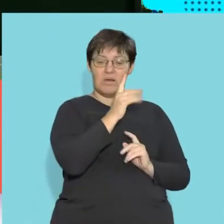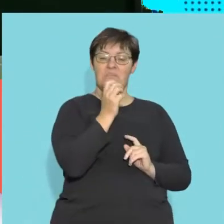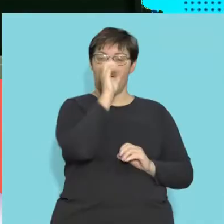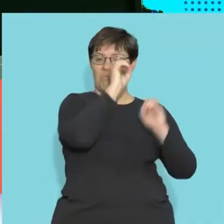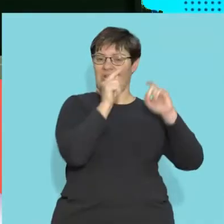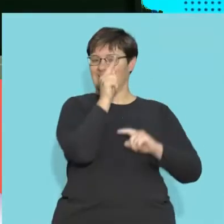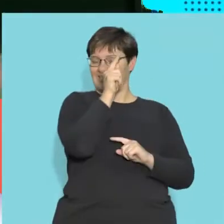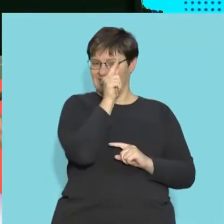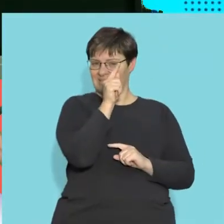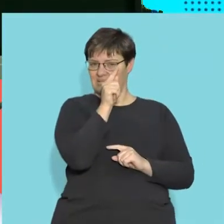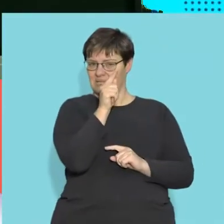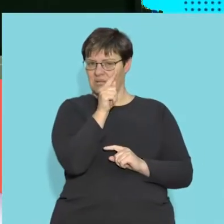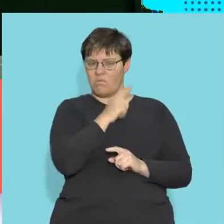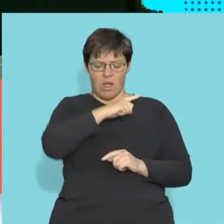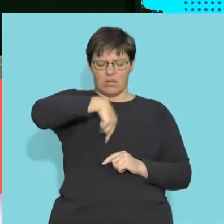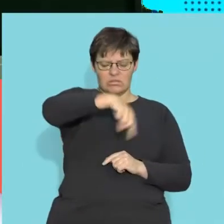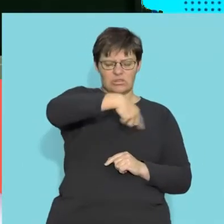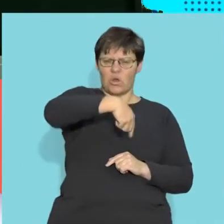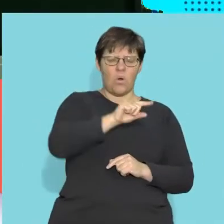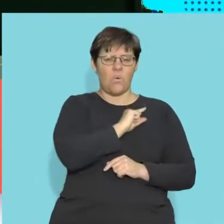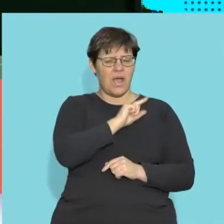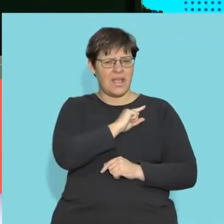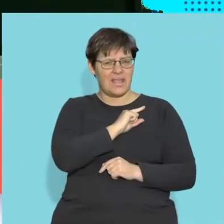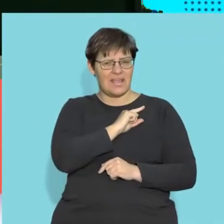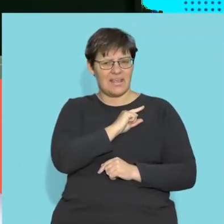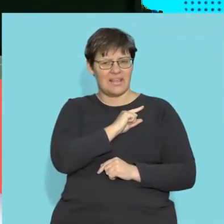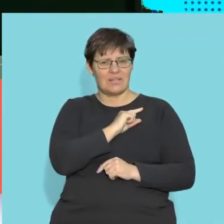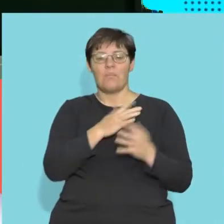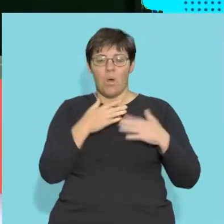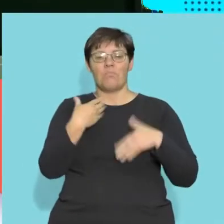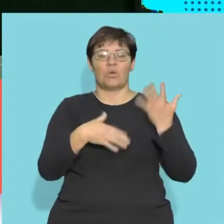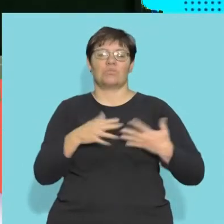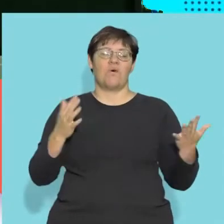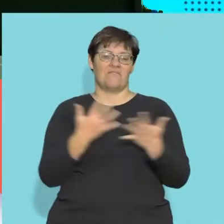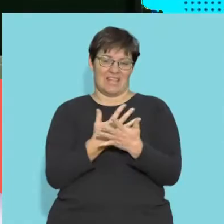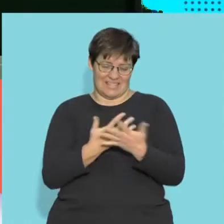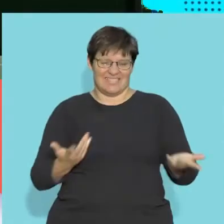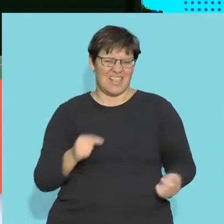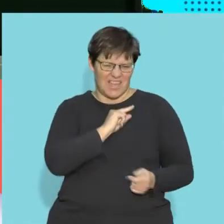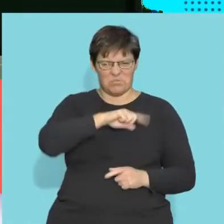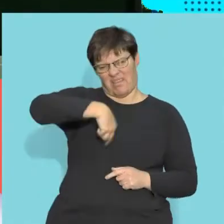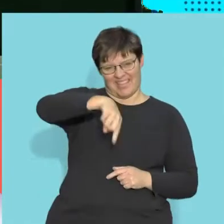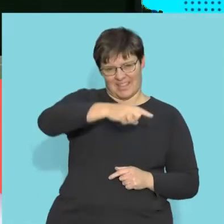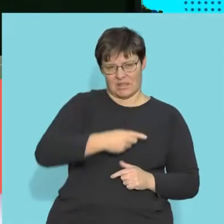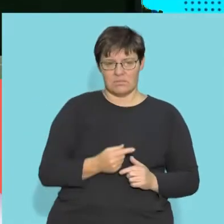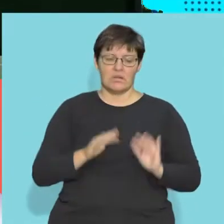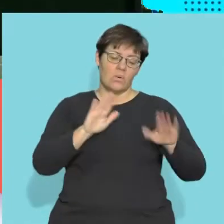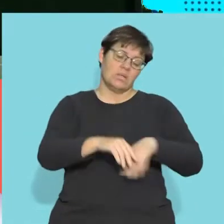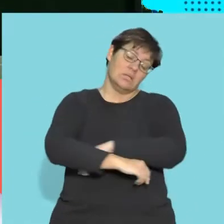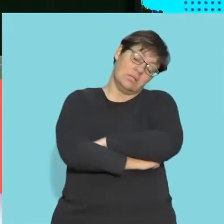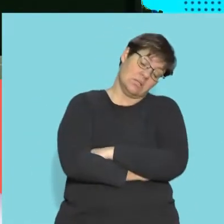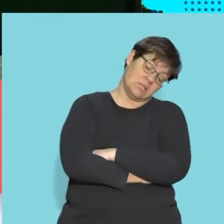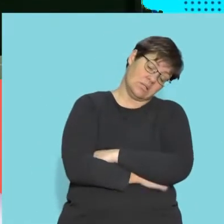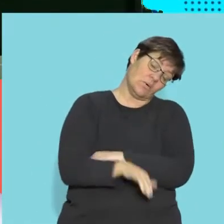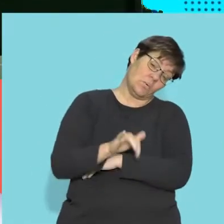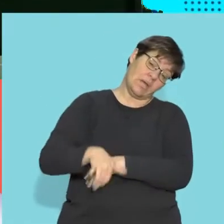top. Why do we stir? We stir the sugar just to make that process so much quicker, rather than me going,